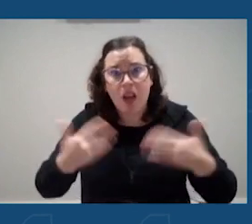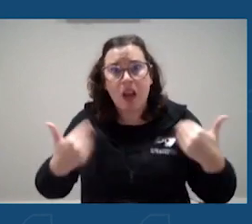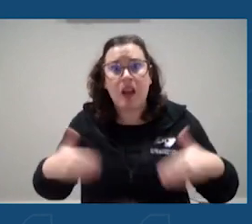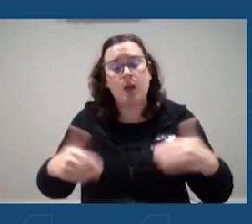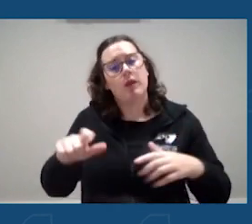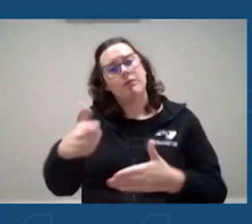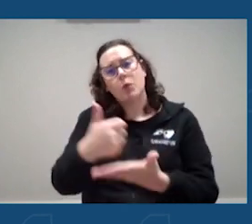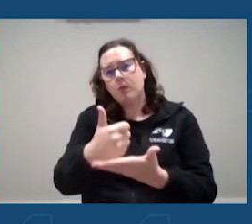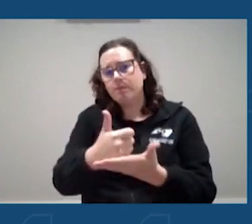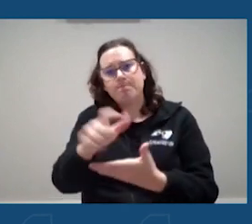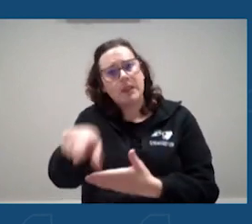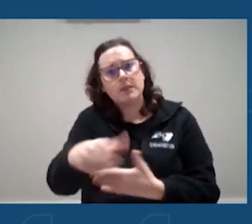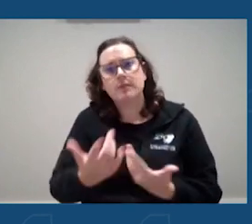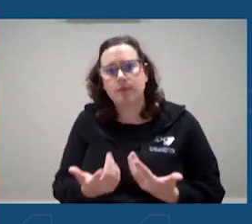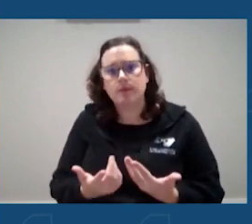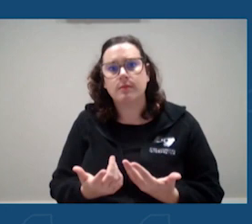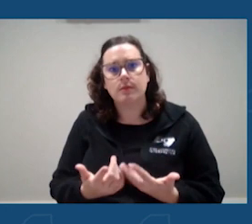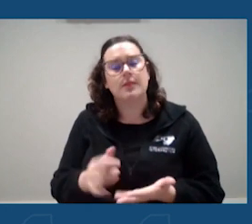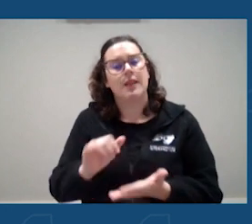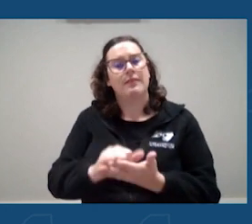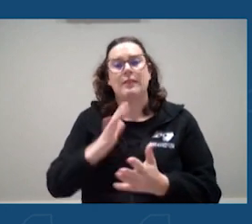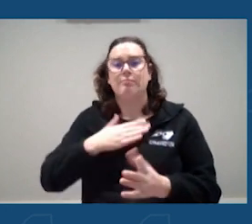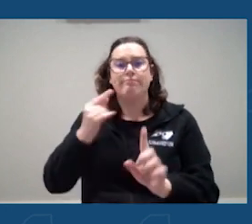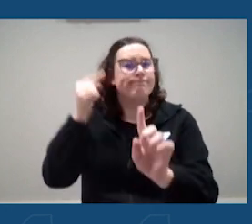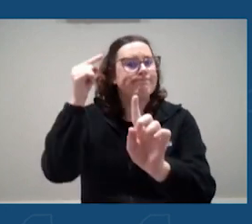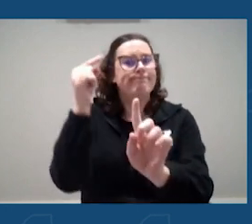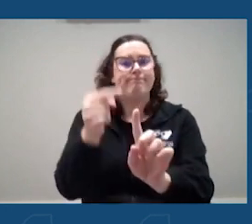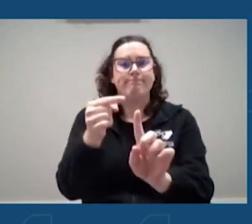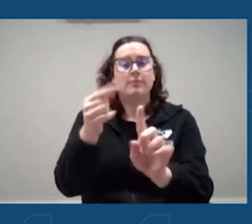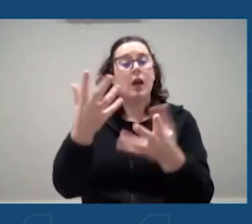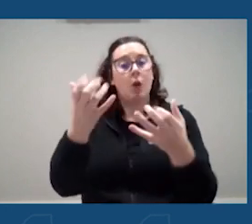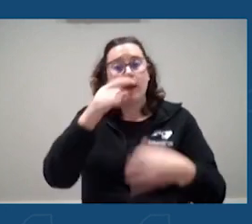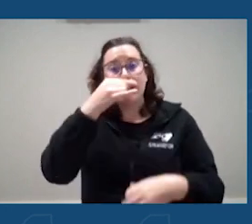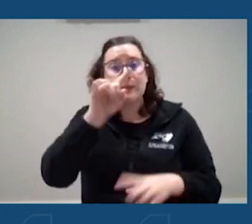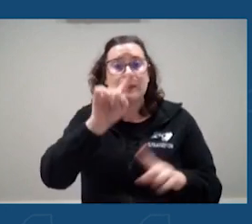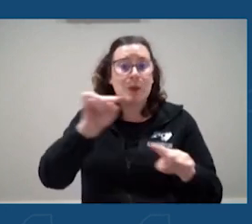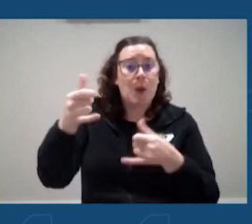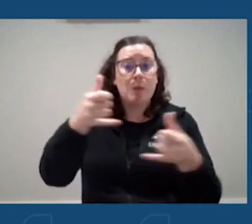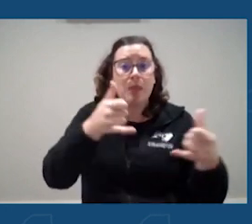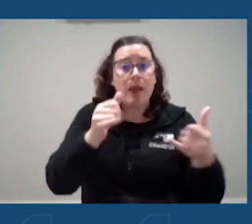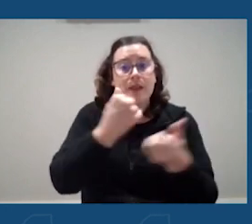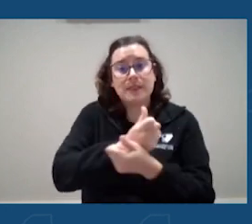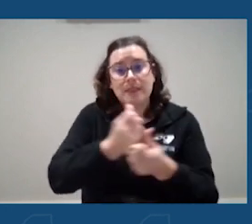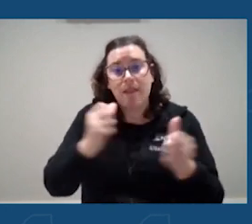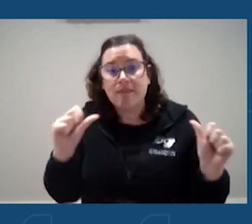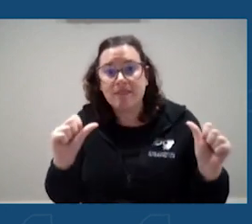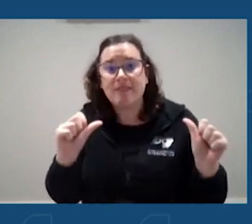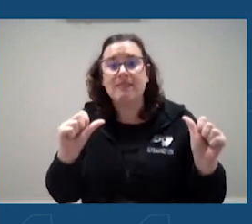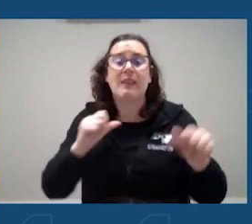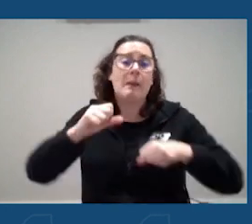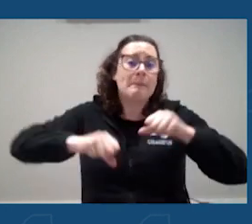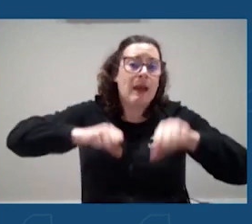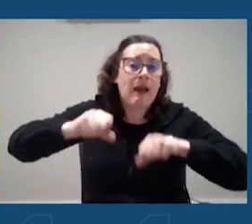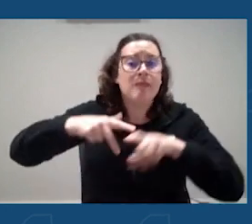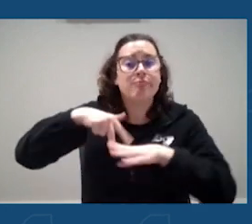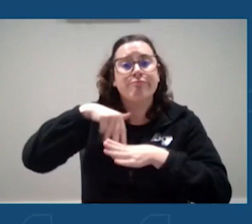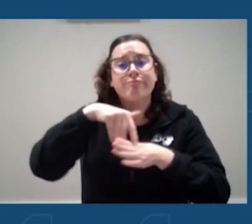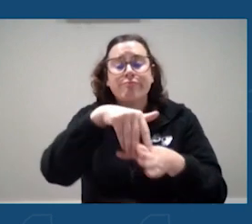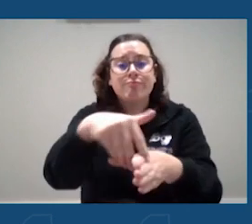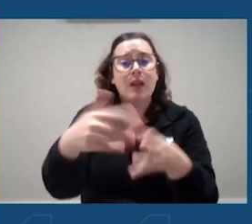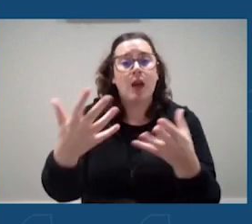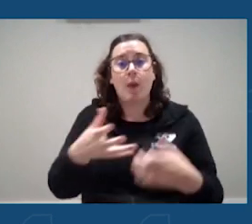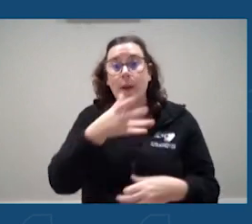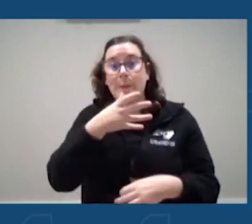people. And that's what we're doing. I want kids to be able to go out and play safely. I want kids to ride their bikes. I want moms to